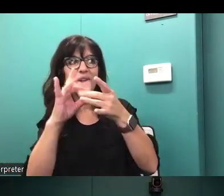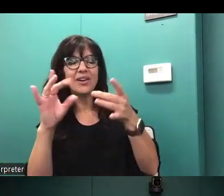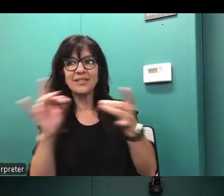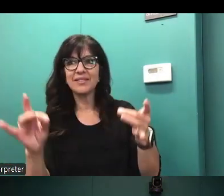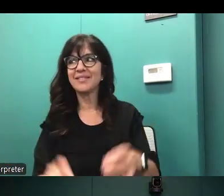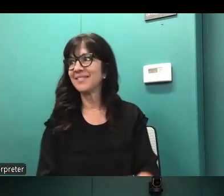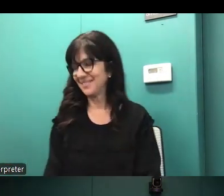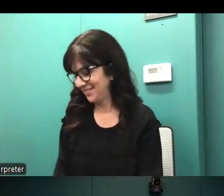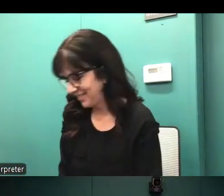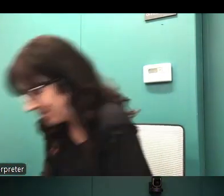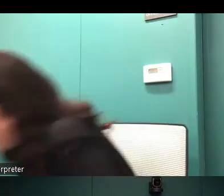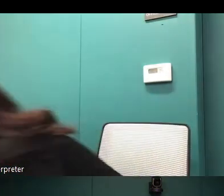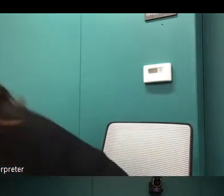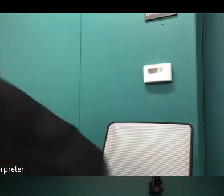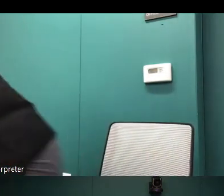Okay.